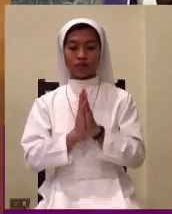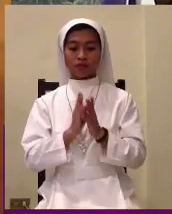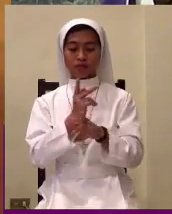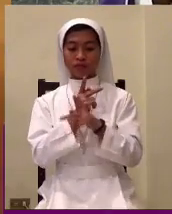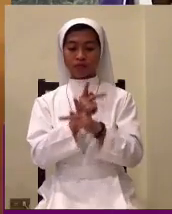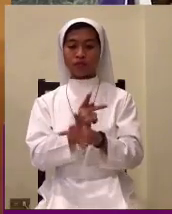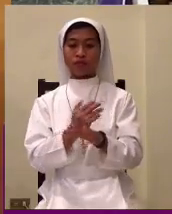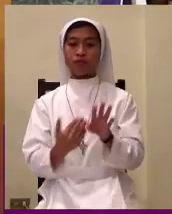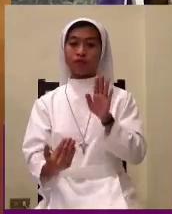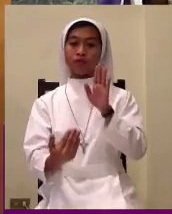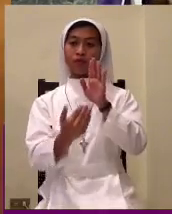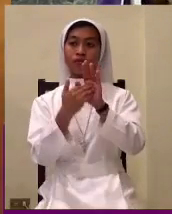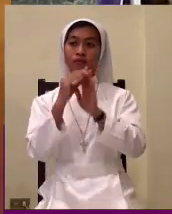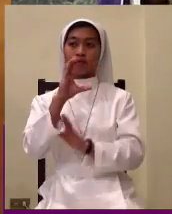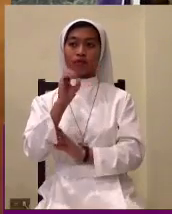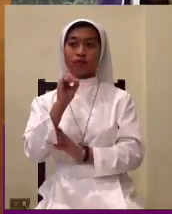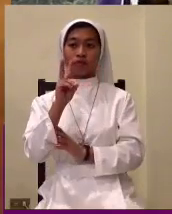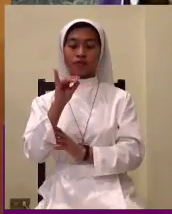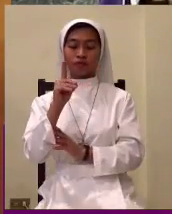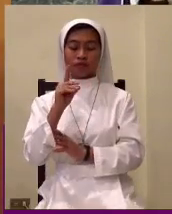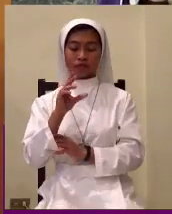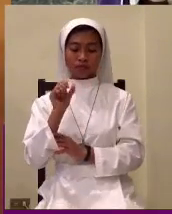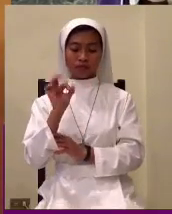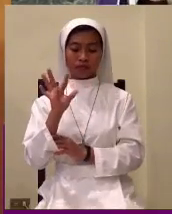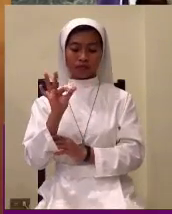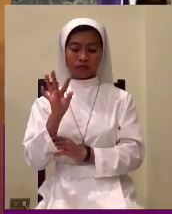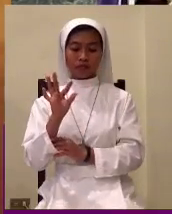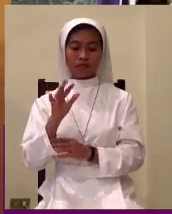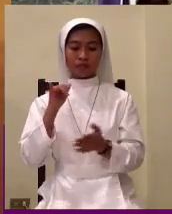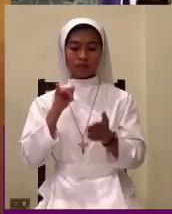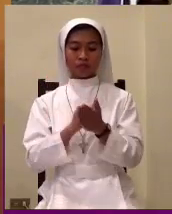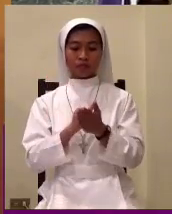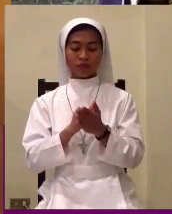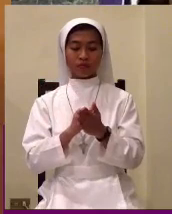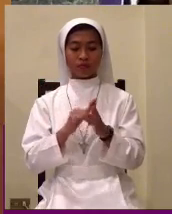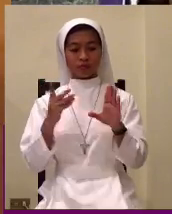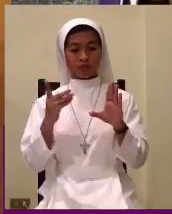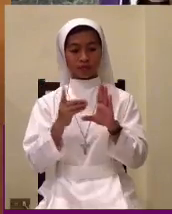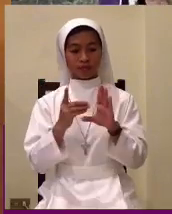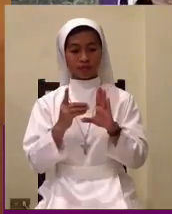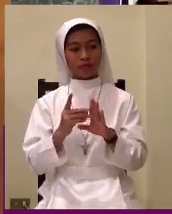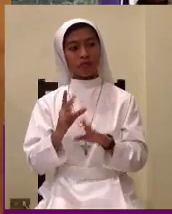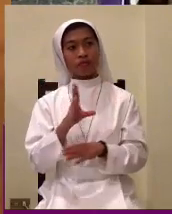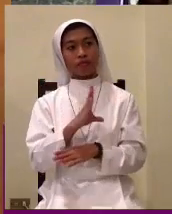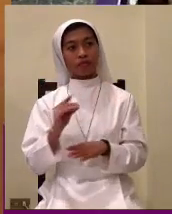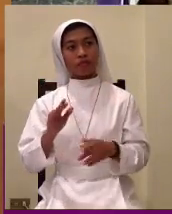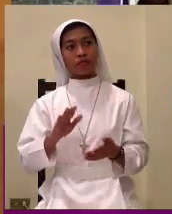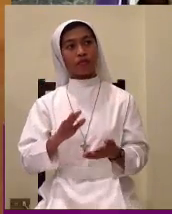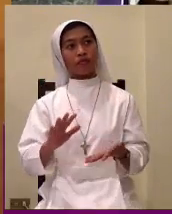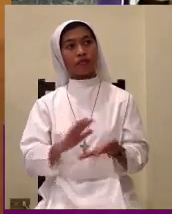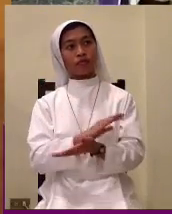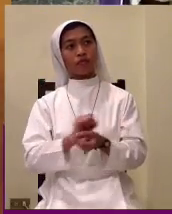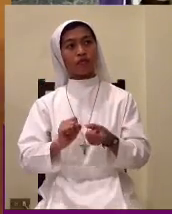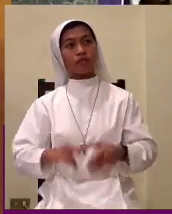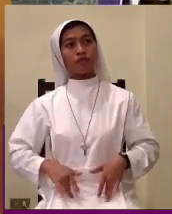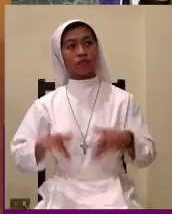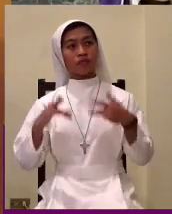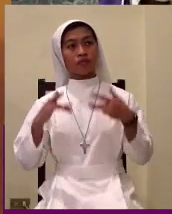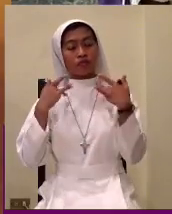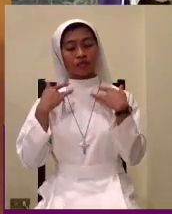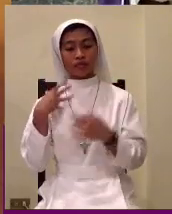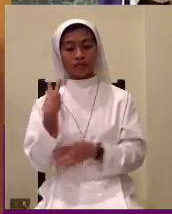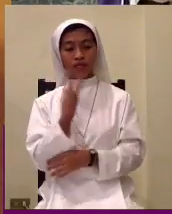against COVID-19 that has disturbed and even claimed lives. We pray that you guide the